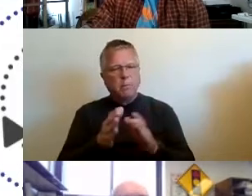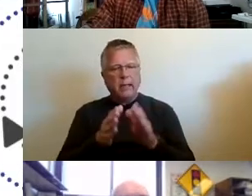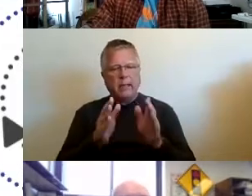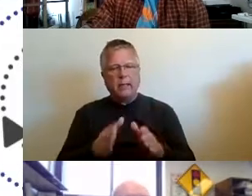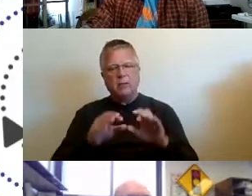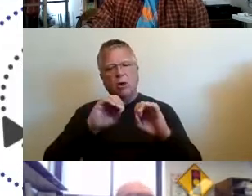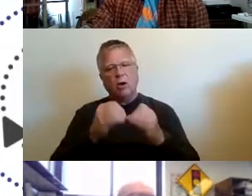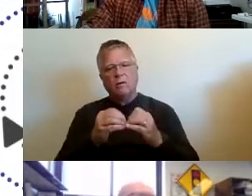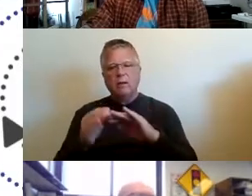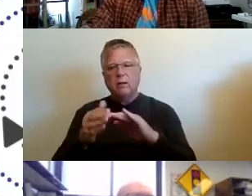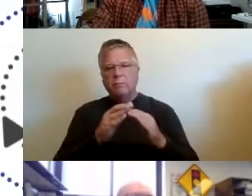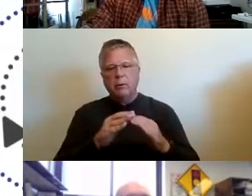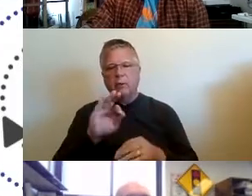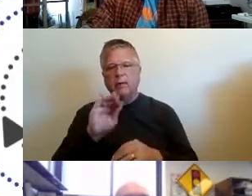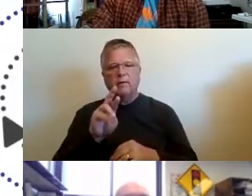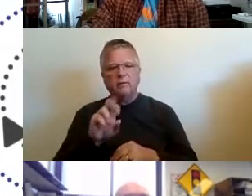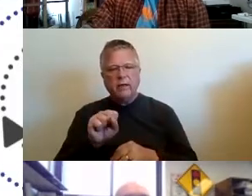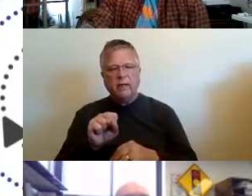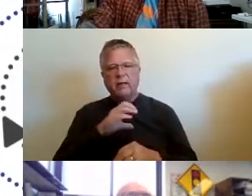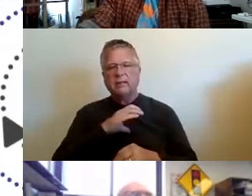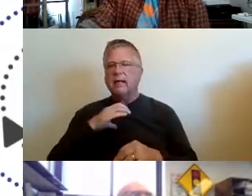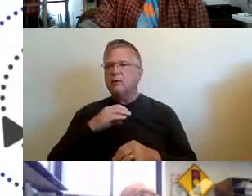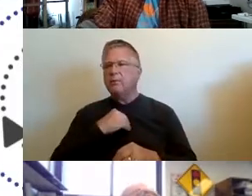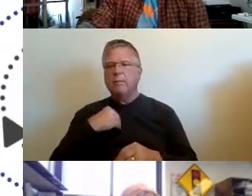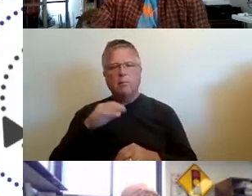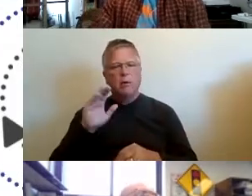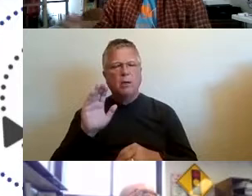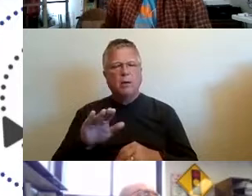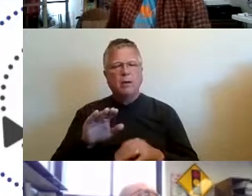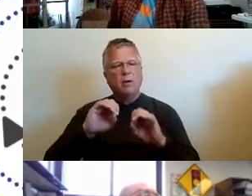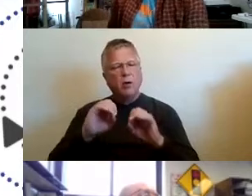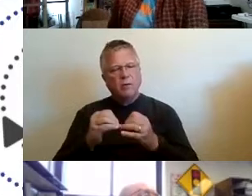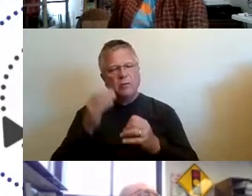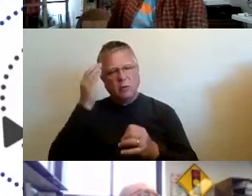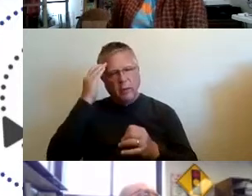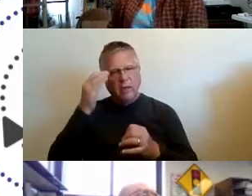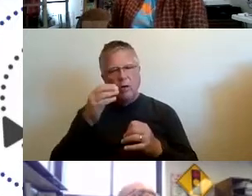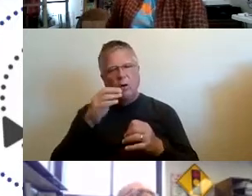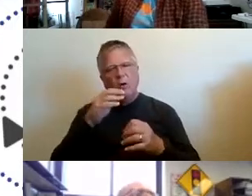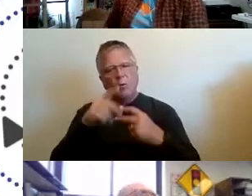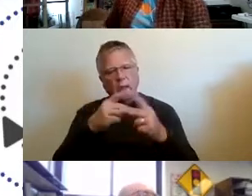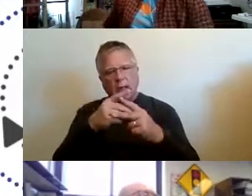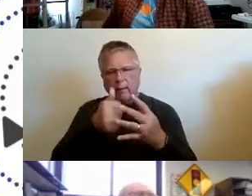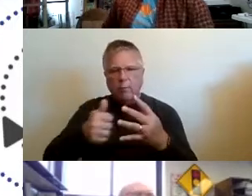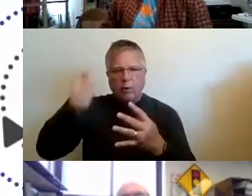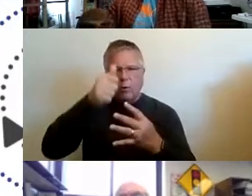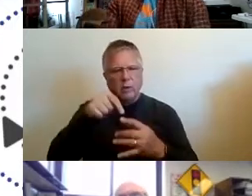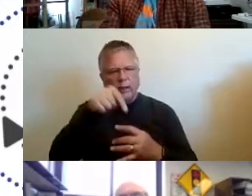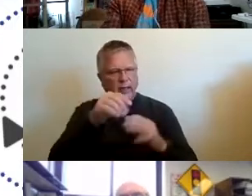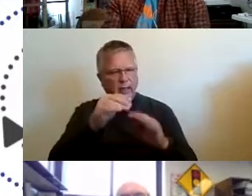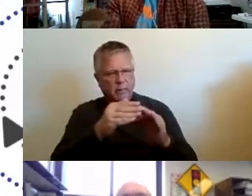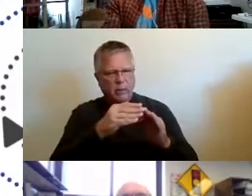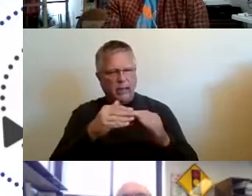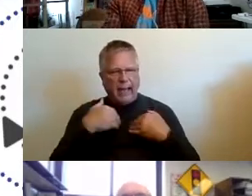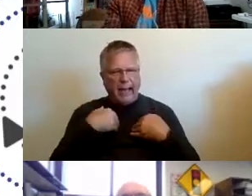Community Affairs, council members' office, so that we get the idea what type of top community is having, what type of priority community has through our